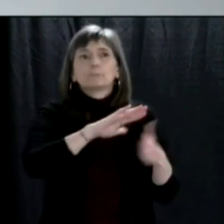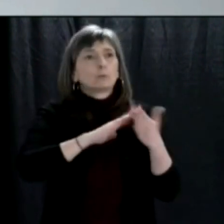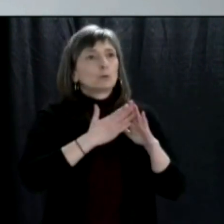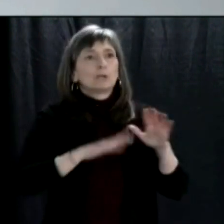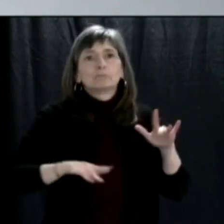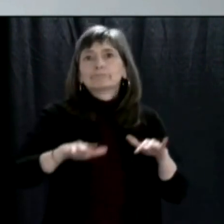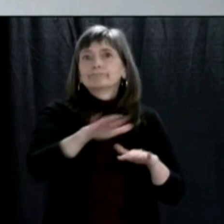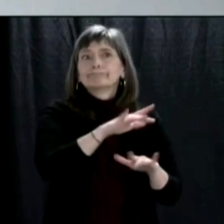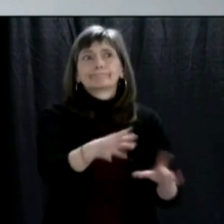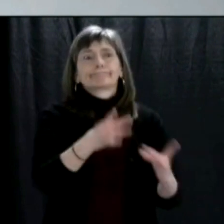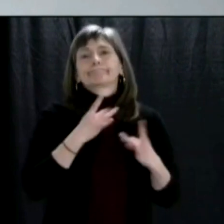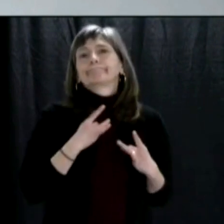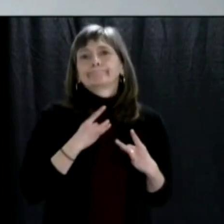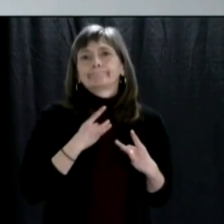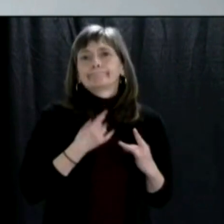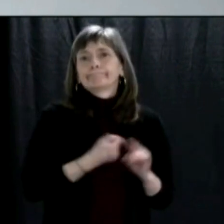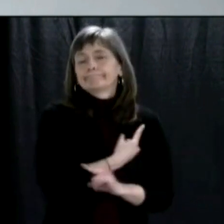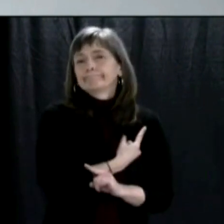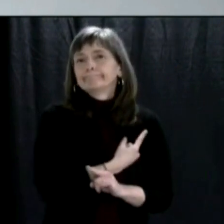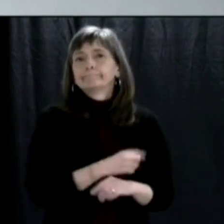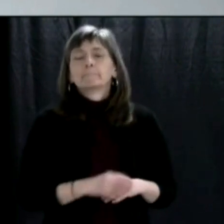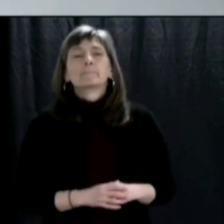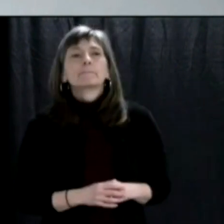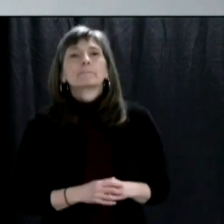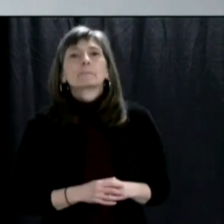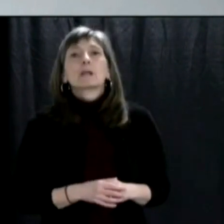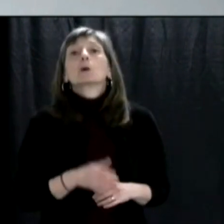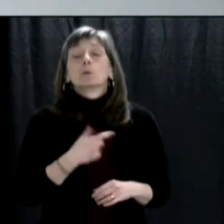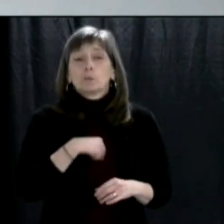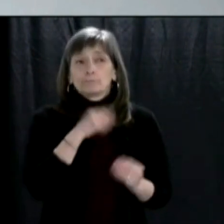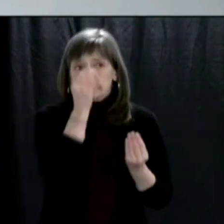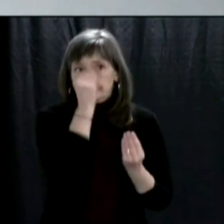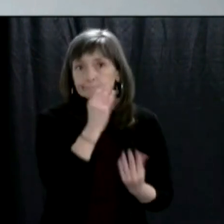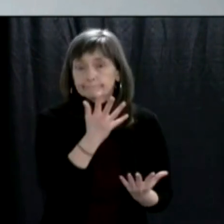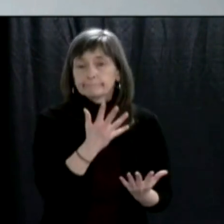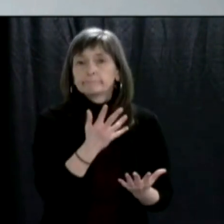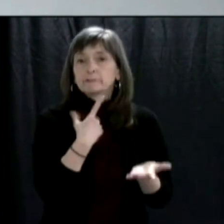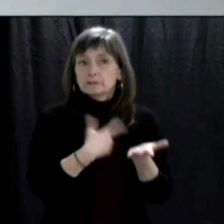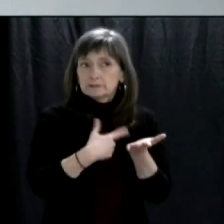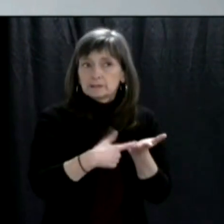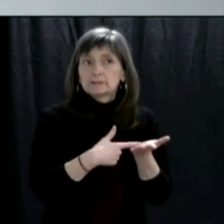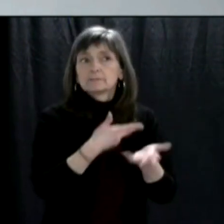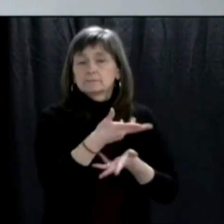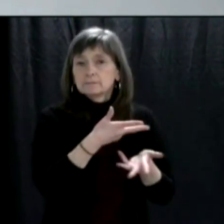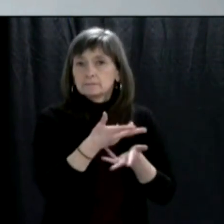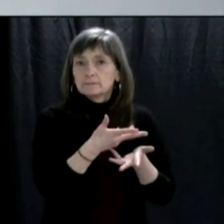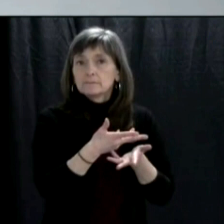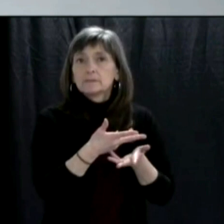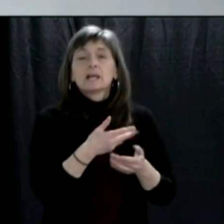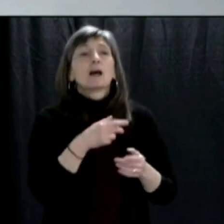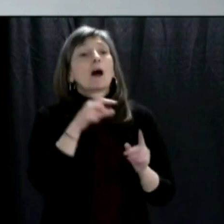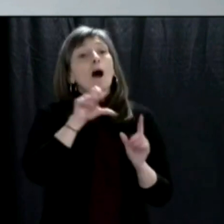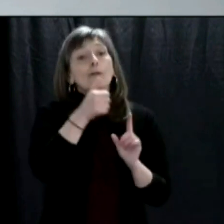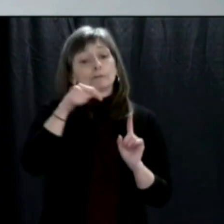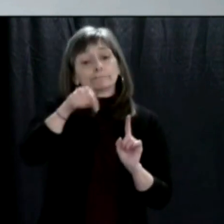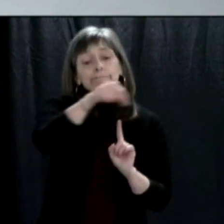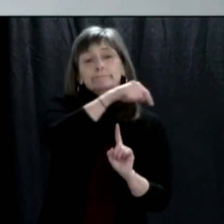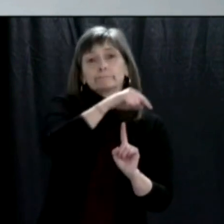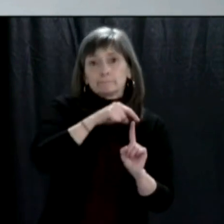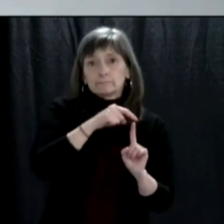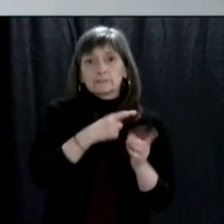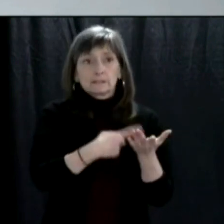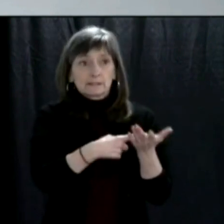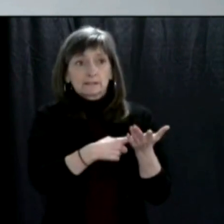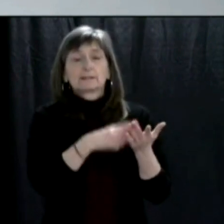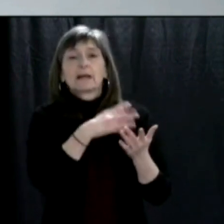contact with the confirmed case have been provided with information about the virus. They are being tested and are in quarantine. The staff who